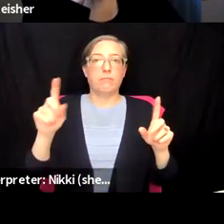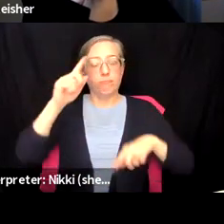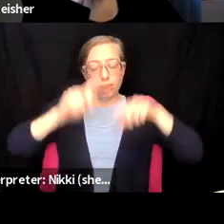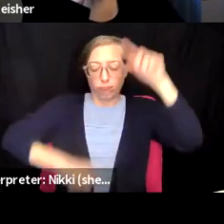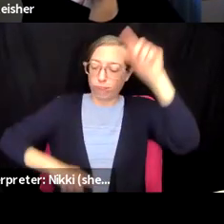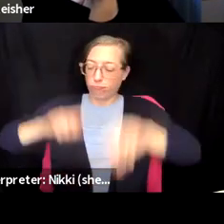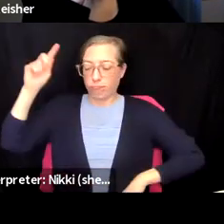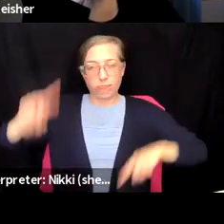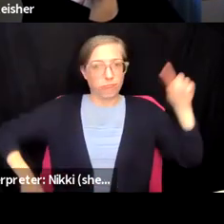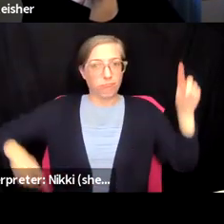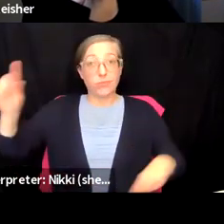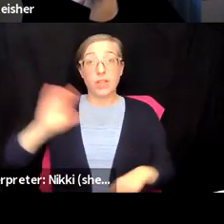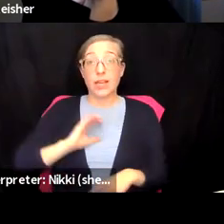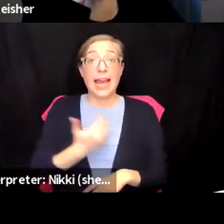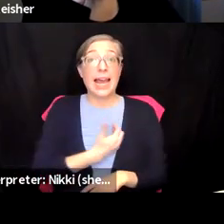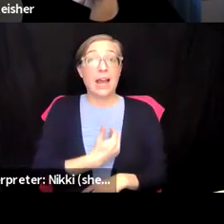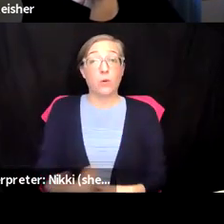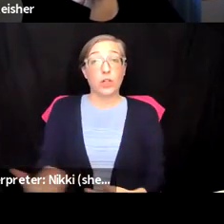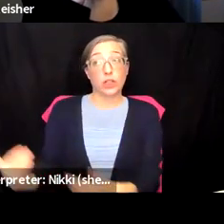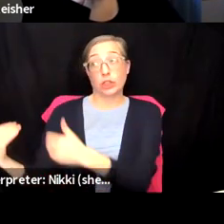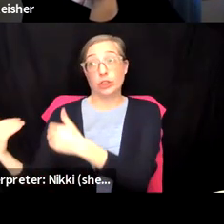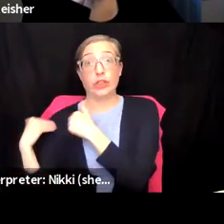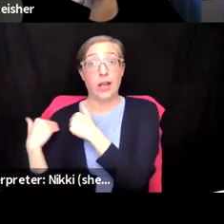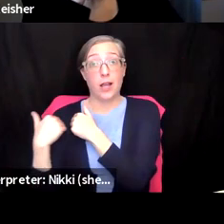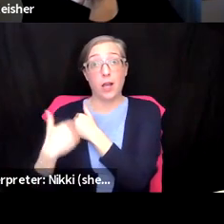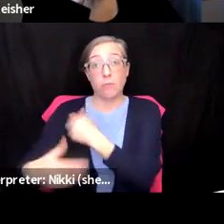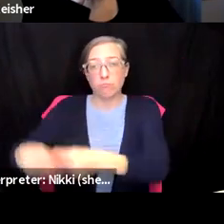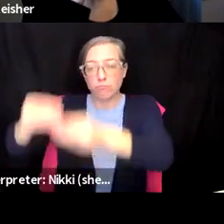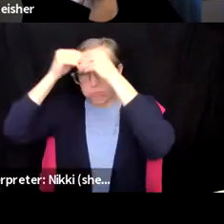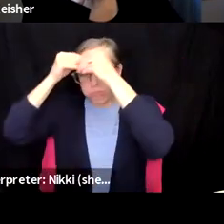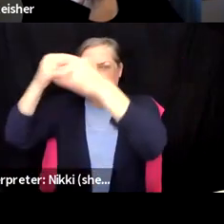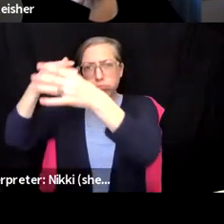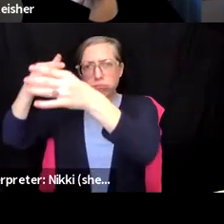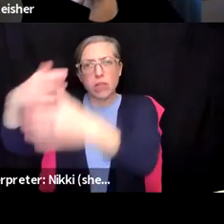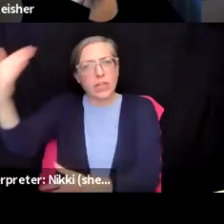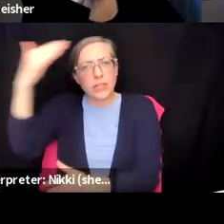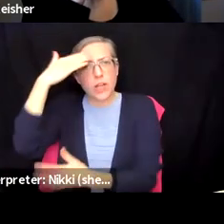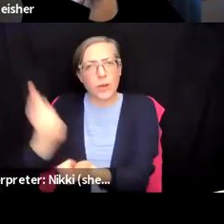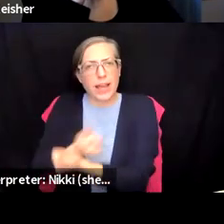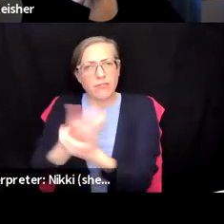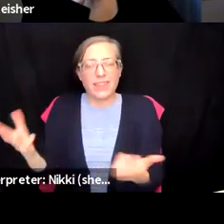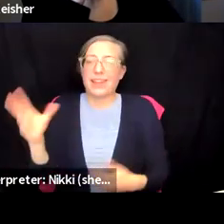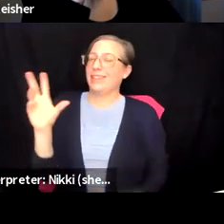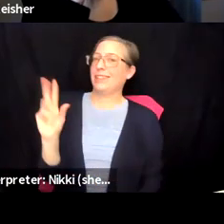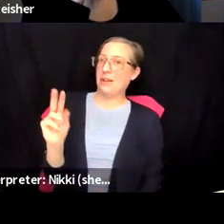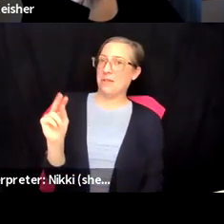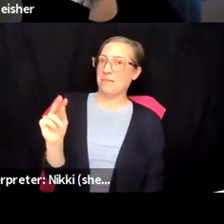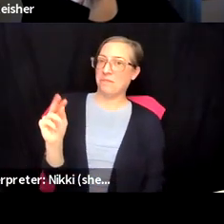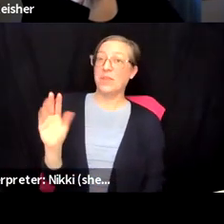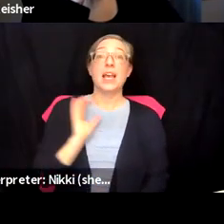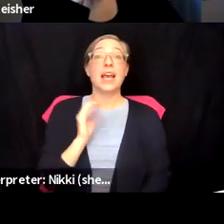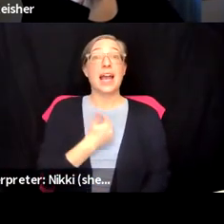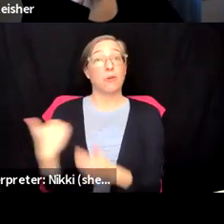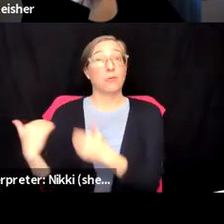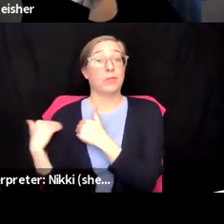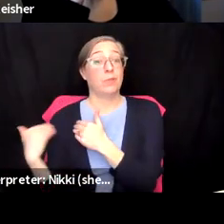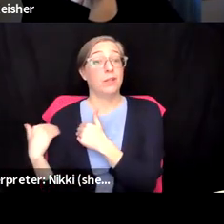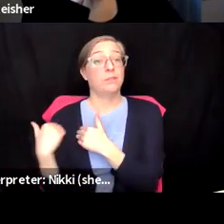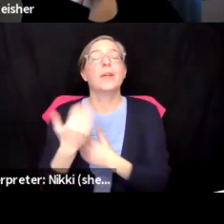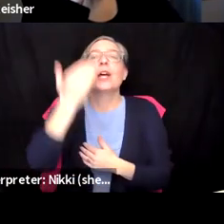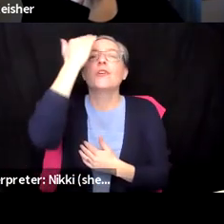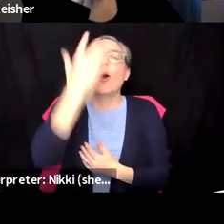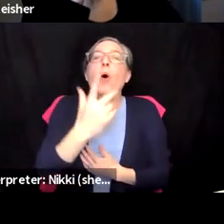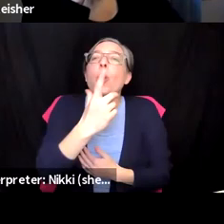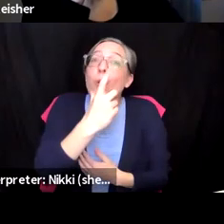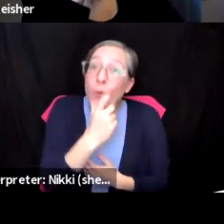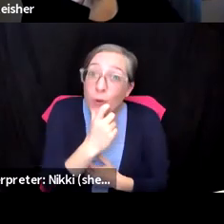know everything, but our job is to know maybe who to call to connect you to, so that instead of you making 15 phone calls on